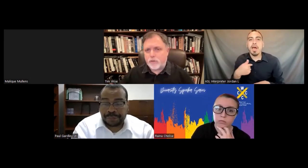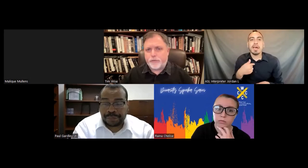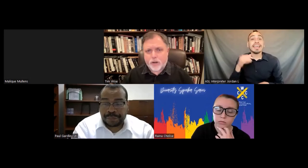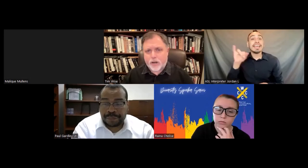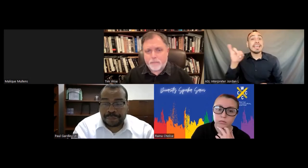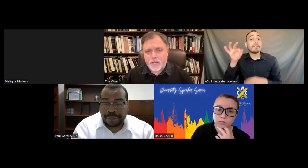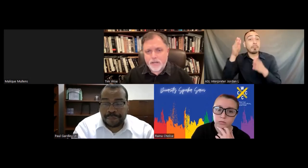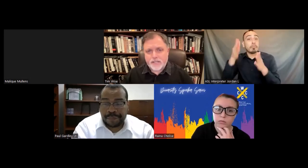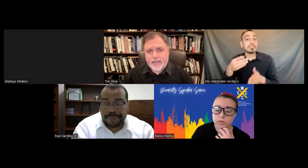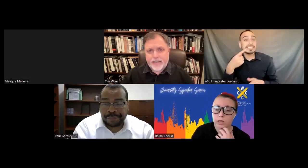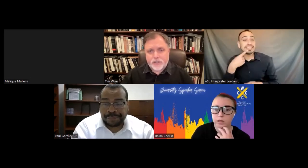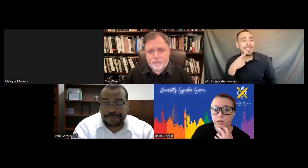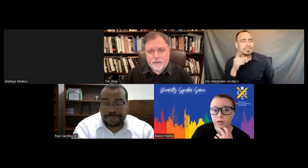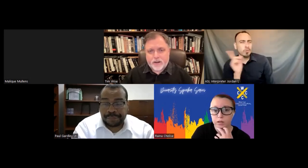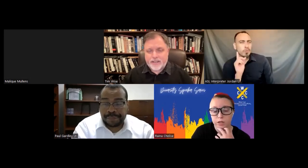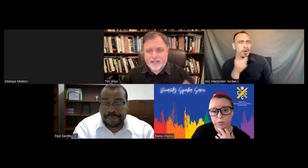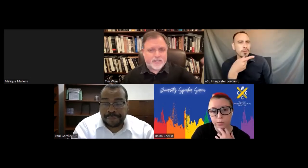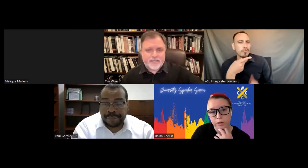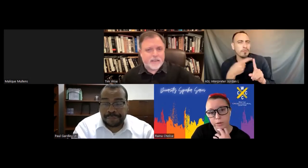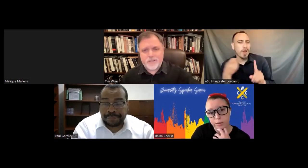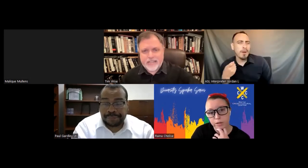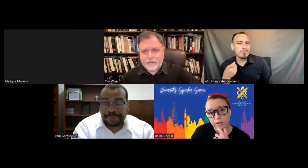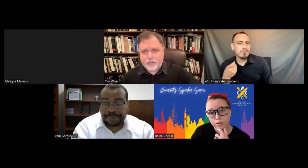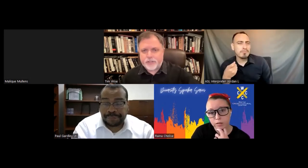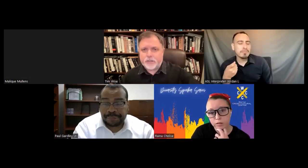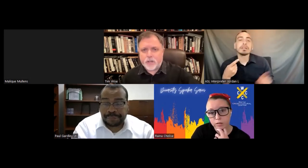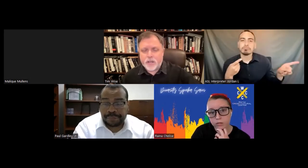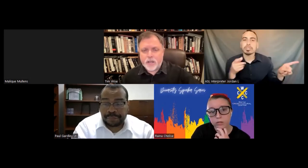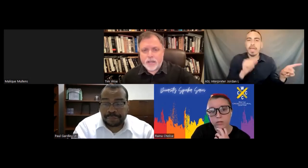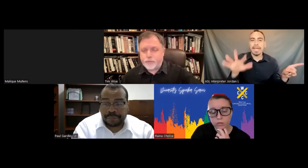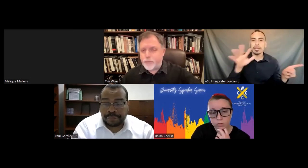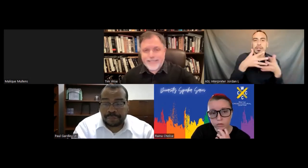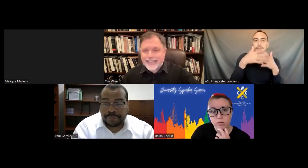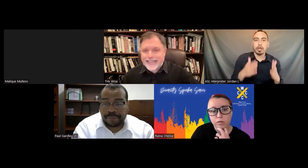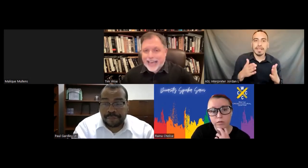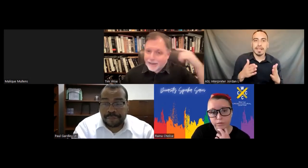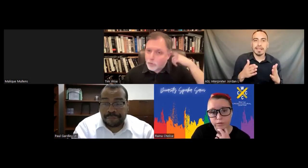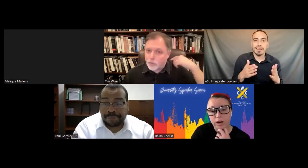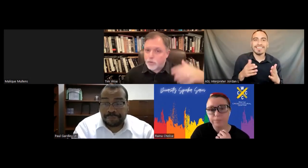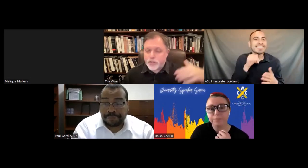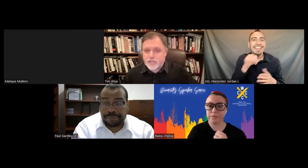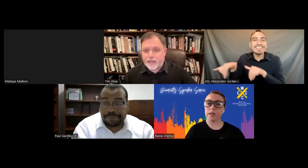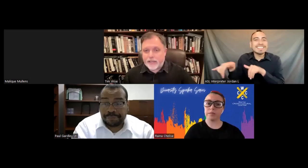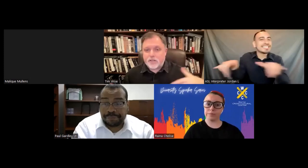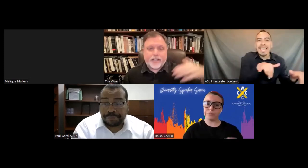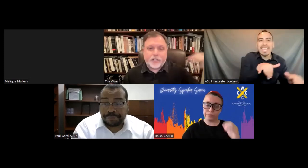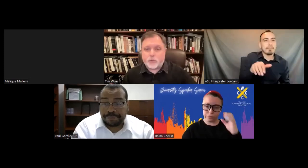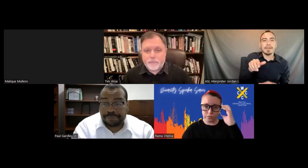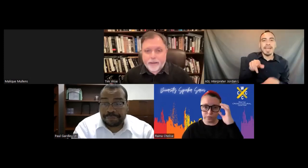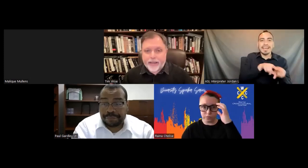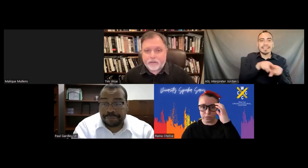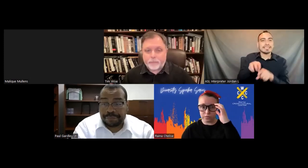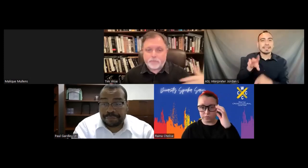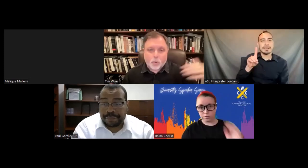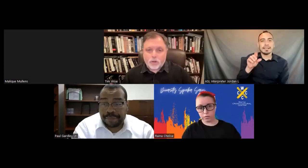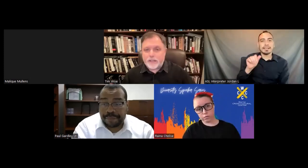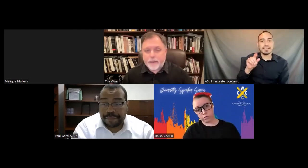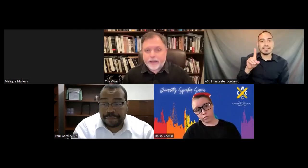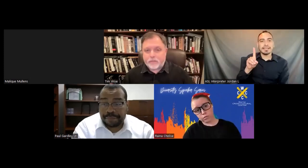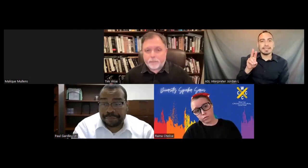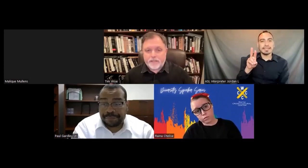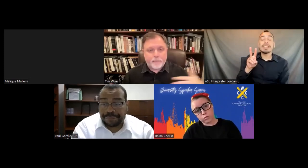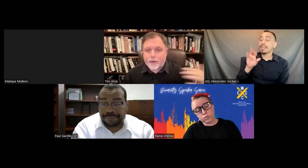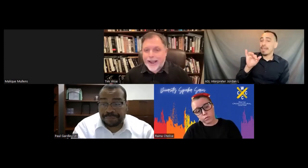"Where are you from?" to the Asian American is the same as David Duke. If we say that, we're just intellectually bankrupt,